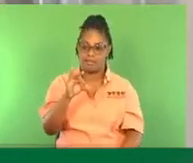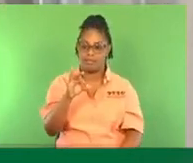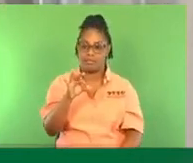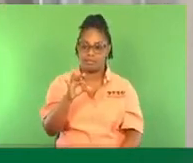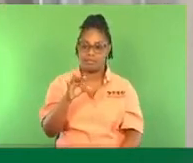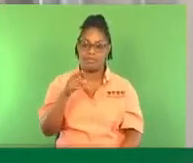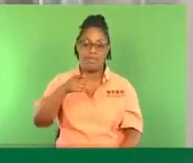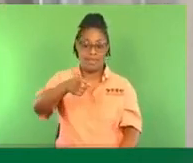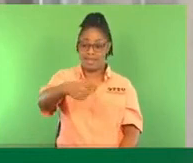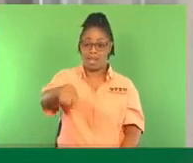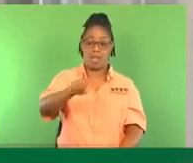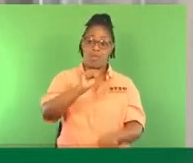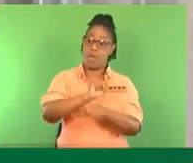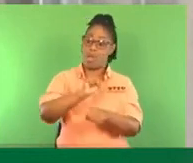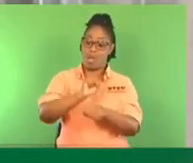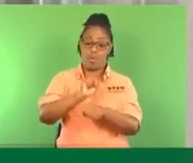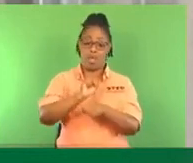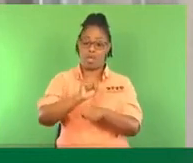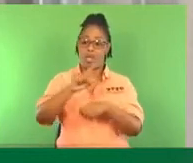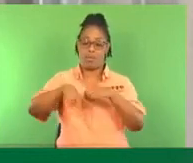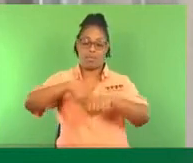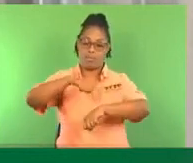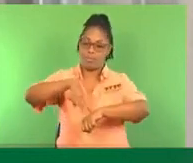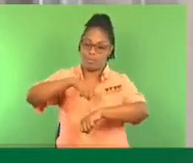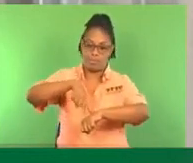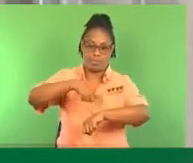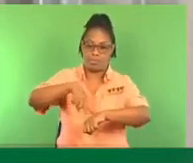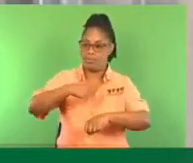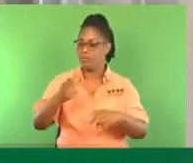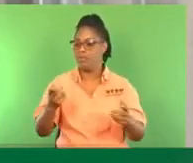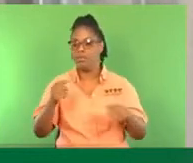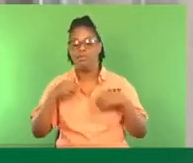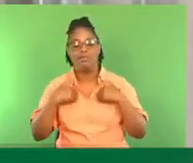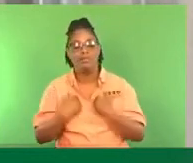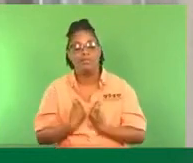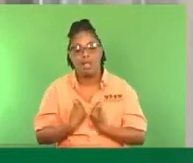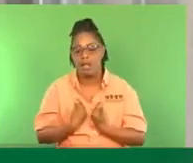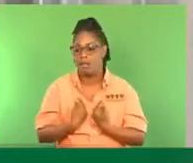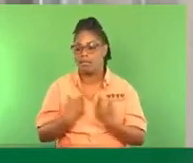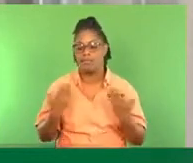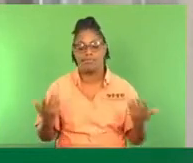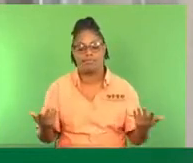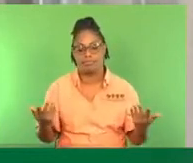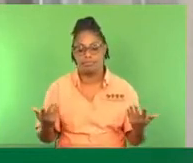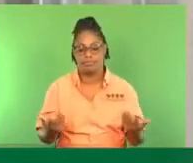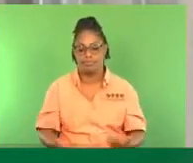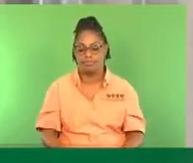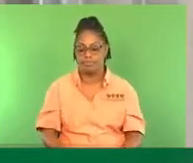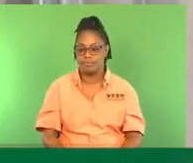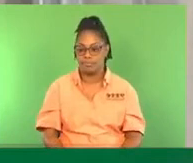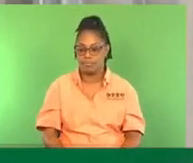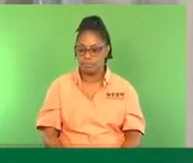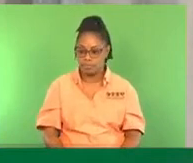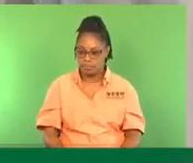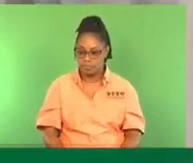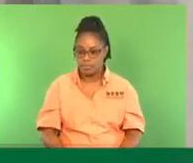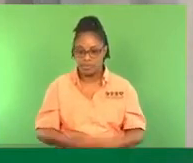out. Clearly, healthcare for the average citizens is not a priority for this administration.